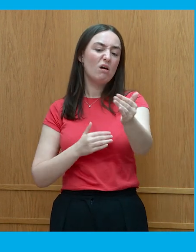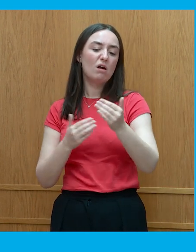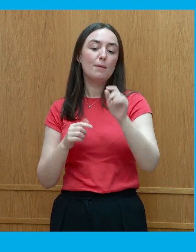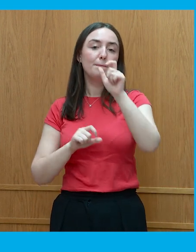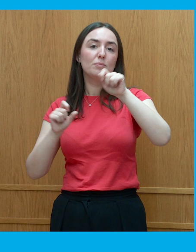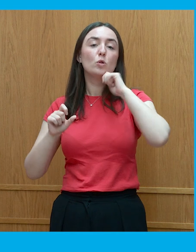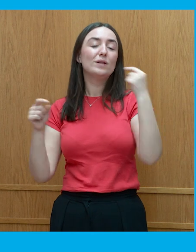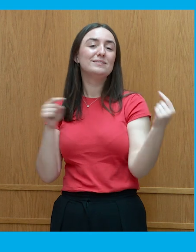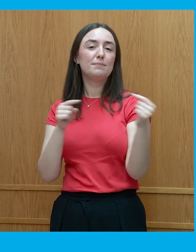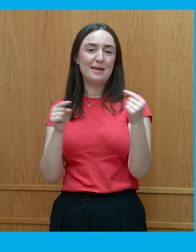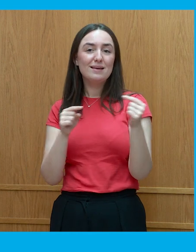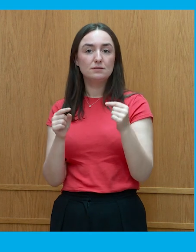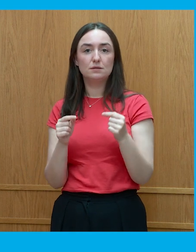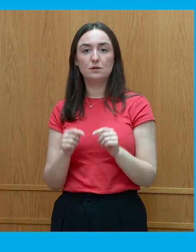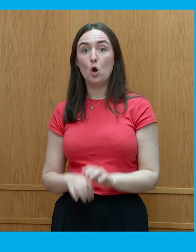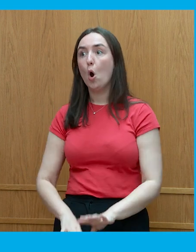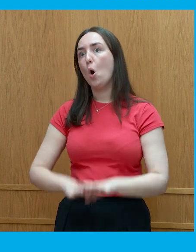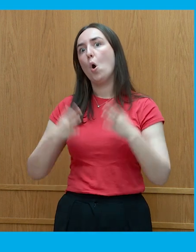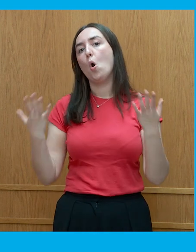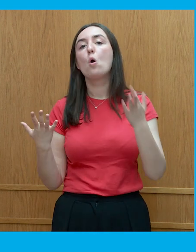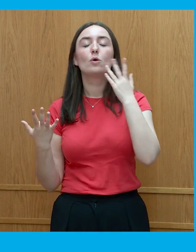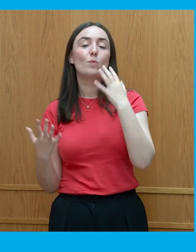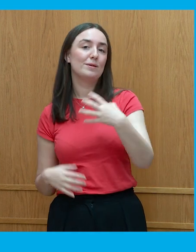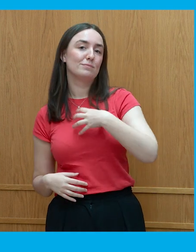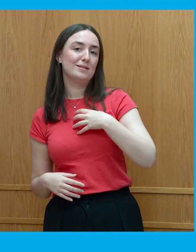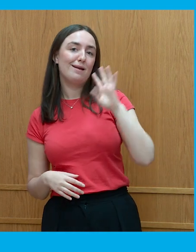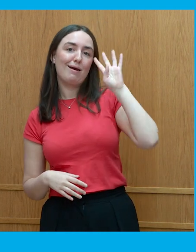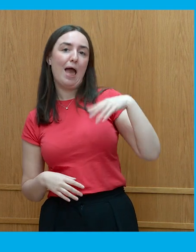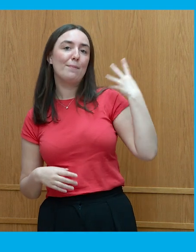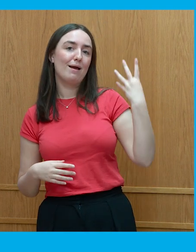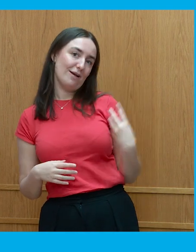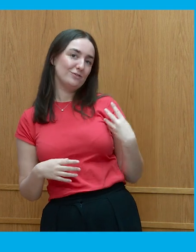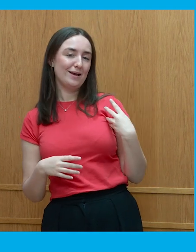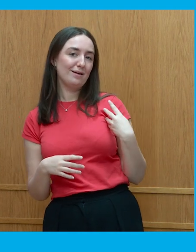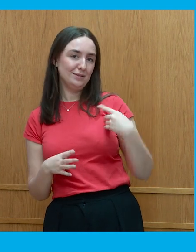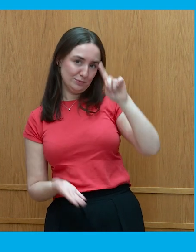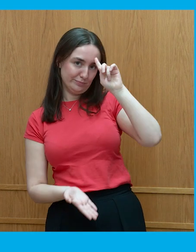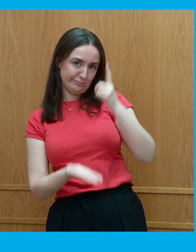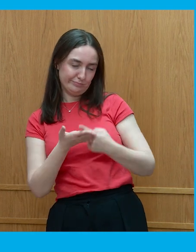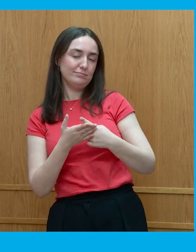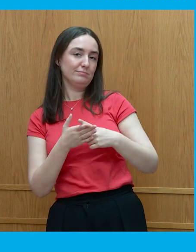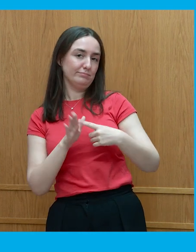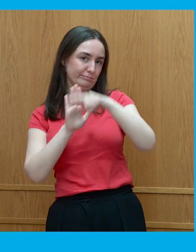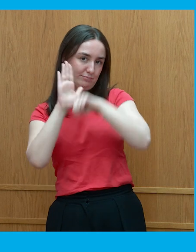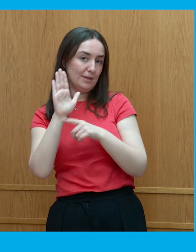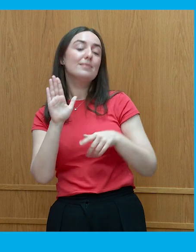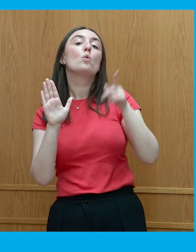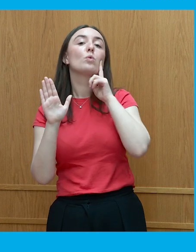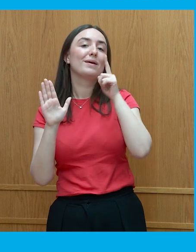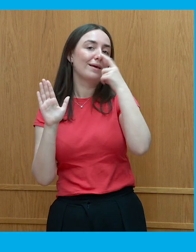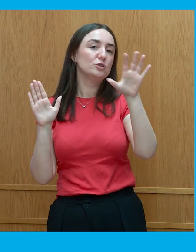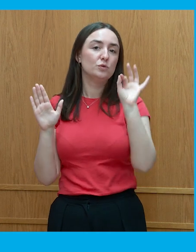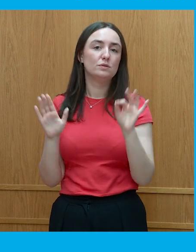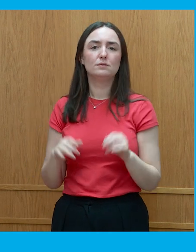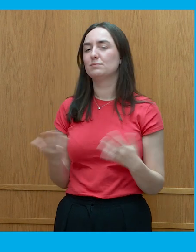that. So I think when President Kamala Harris federally codifies the right for women to choose, you could try to do a federal law, right? So I think,